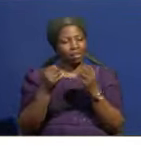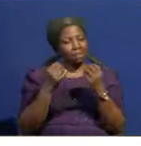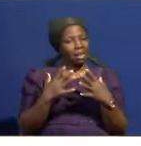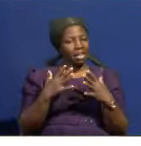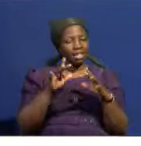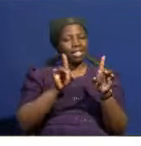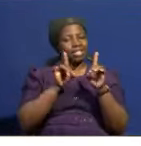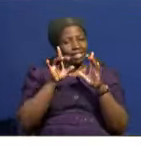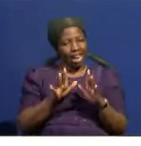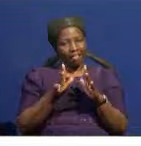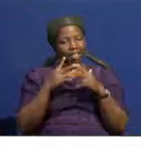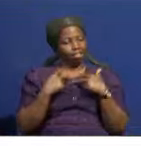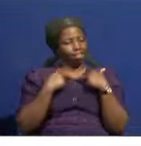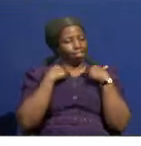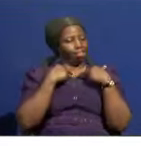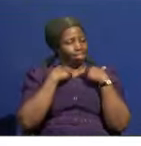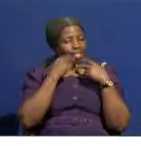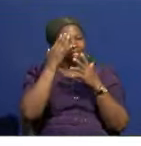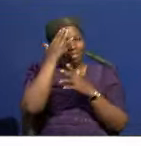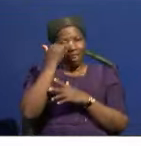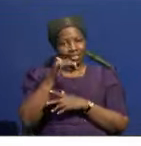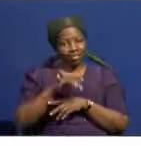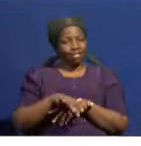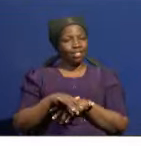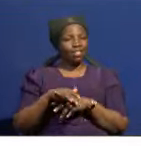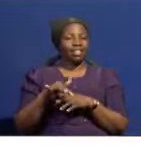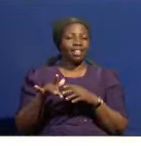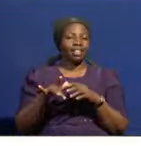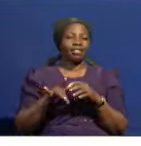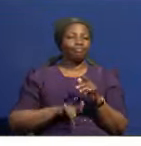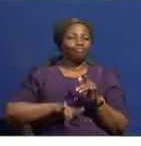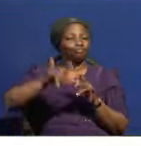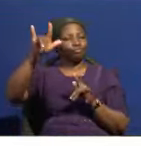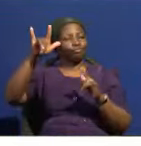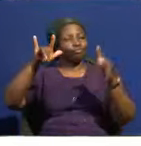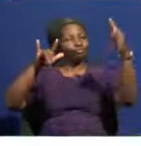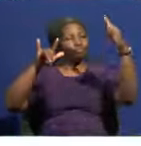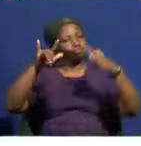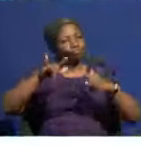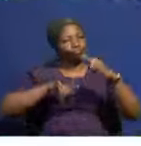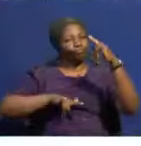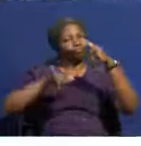there were no flights landing or even leaving the airport. Here's that report.